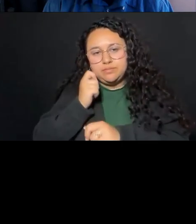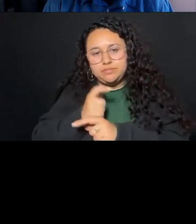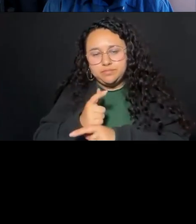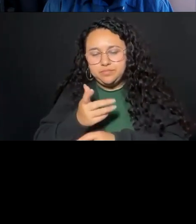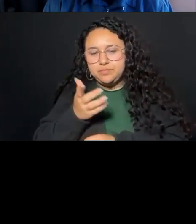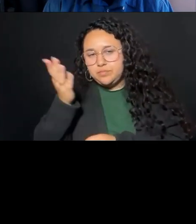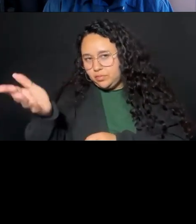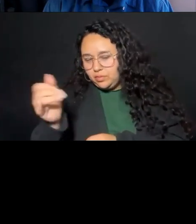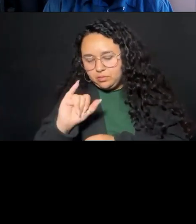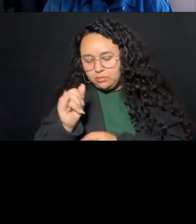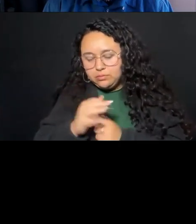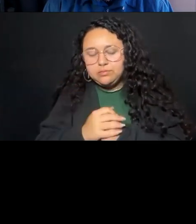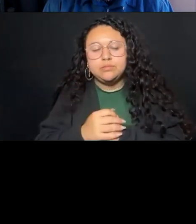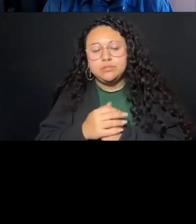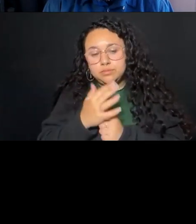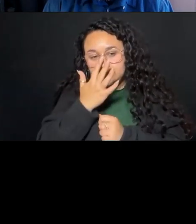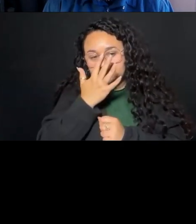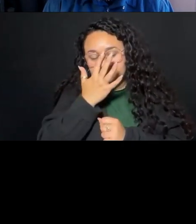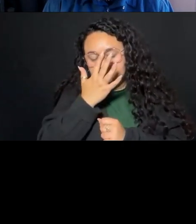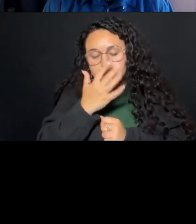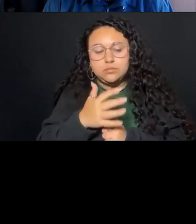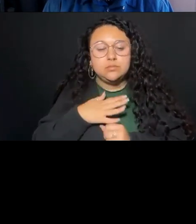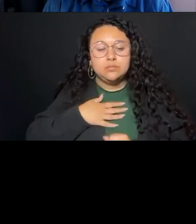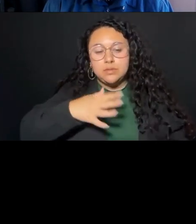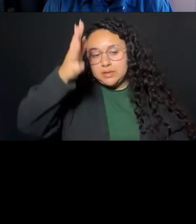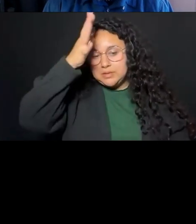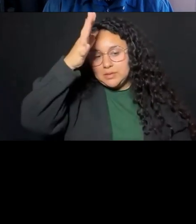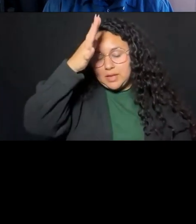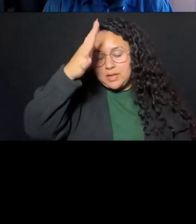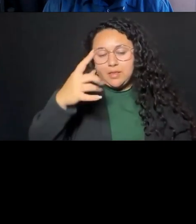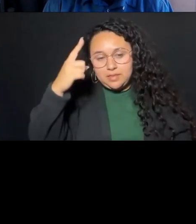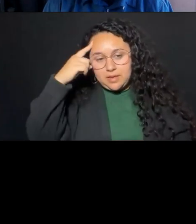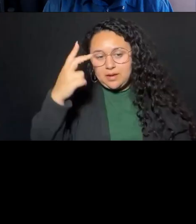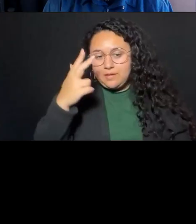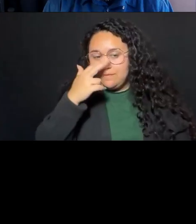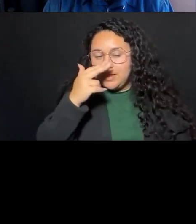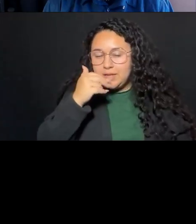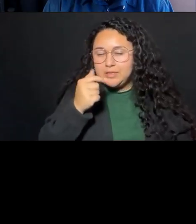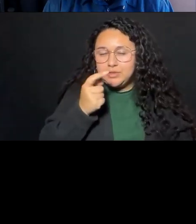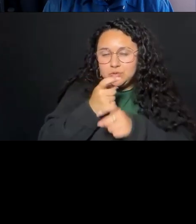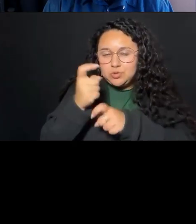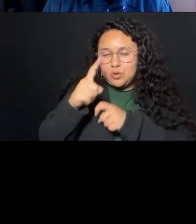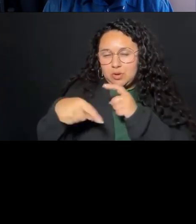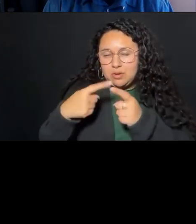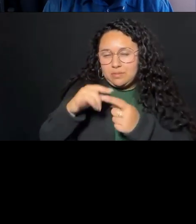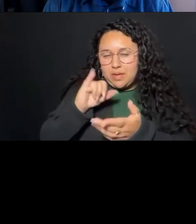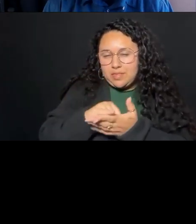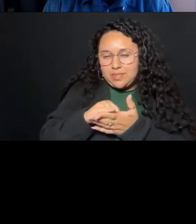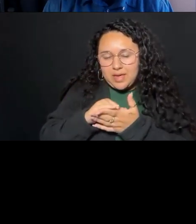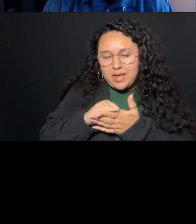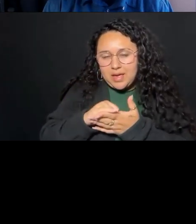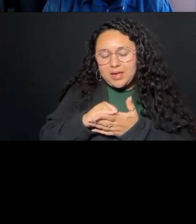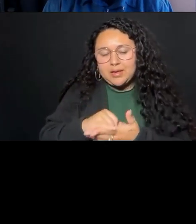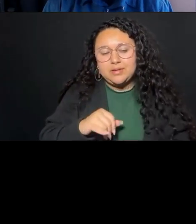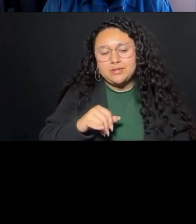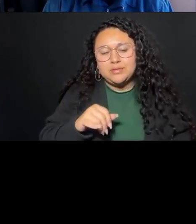well. And my dad thought it was like funny to like make a joke about it. So like we had like a fork and